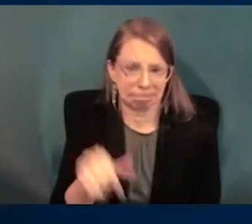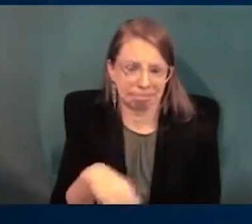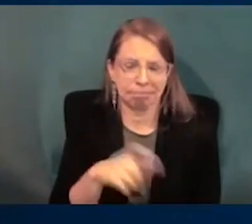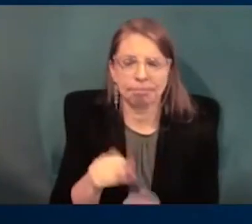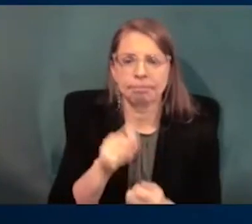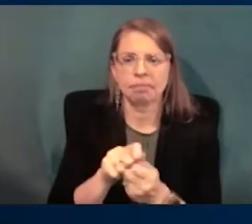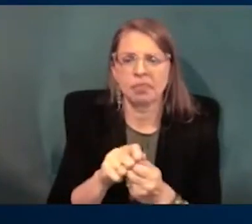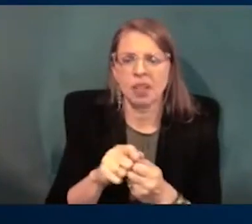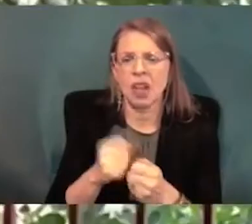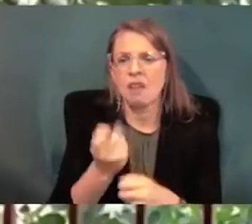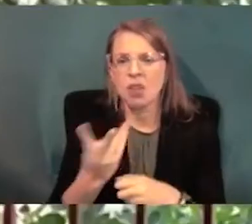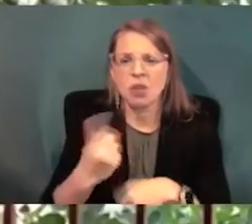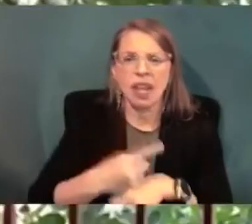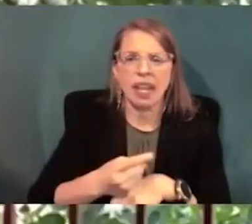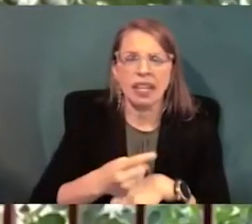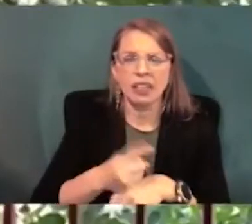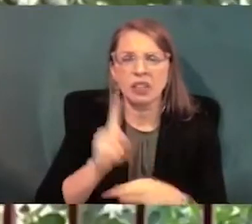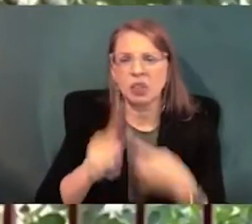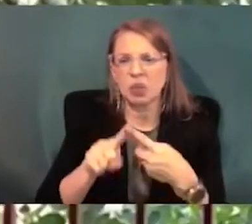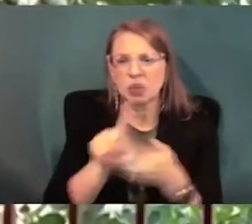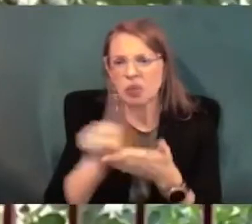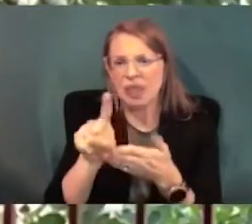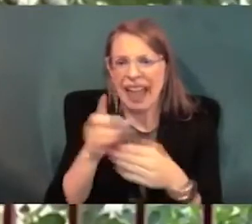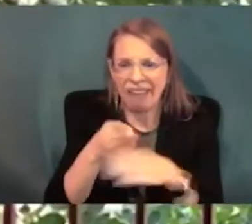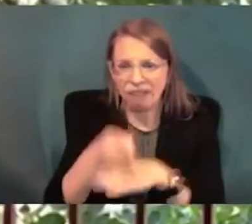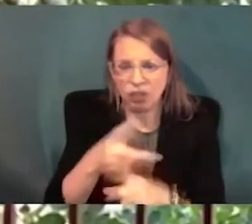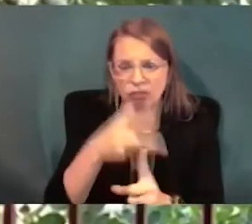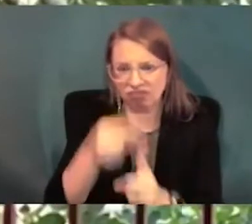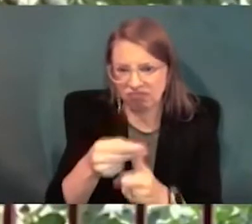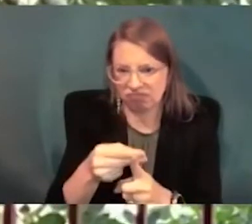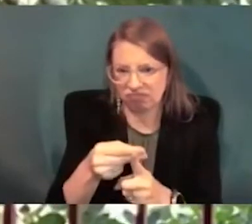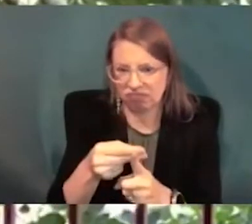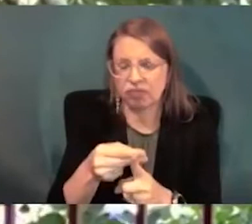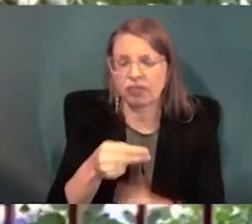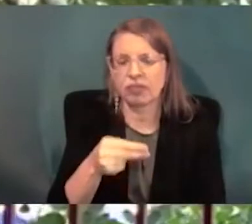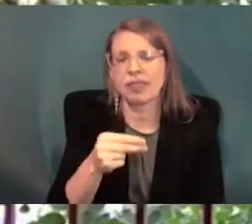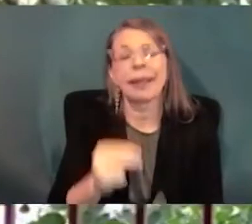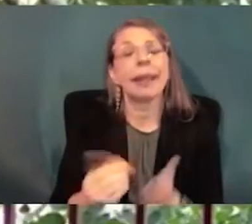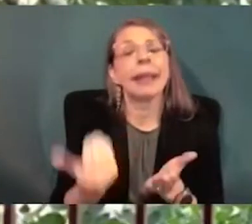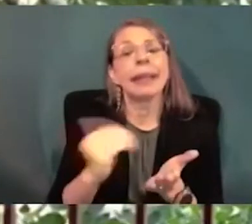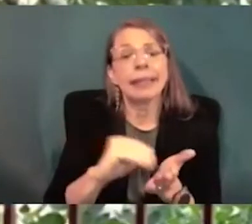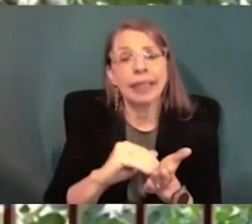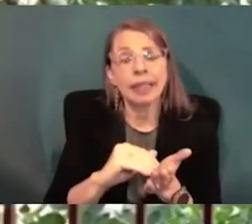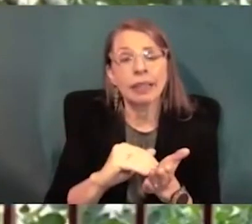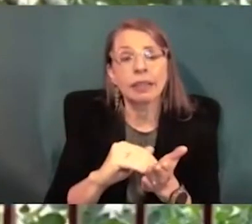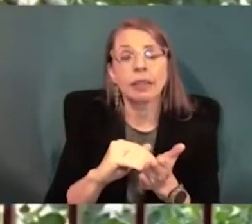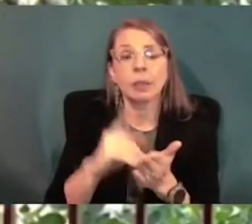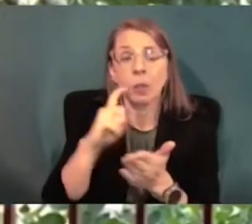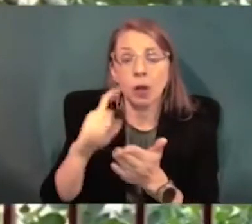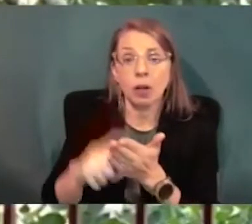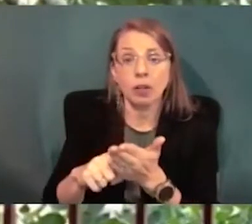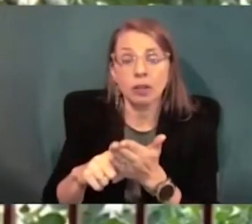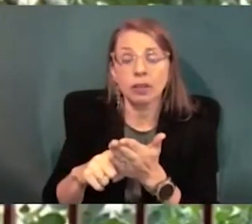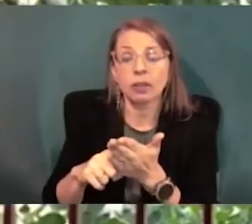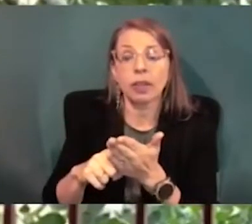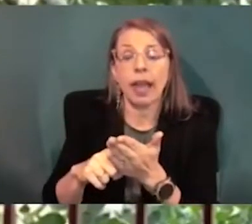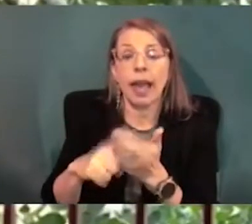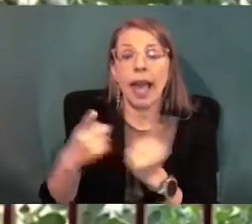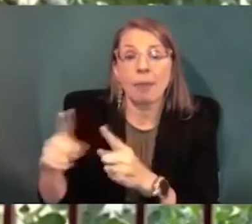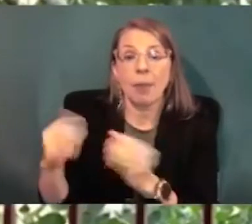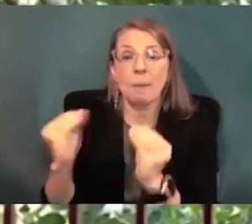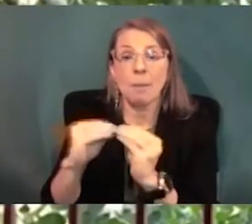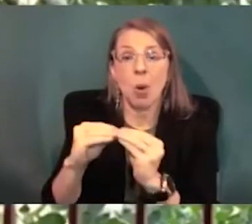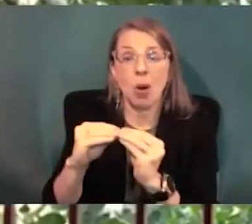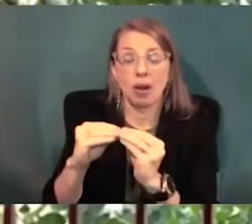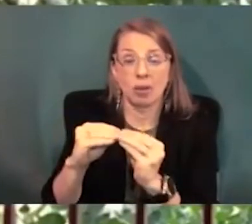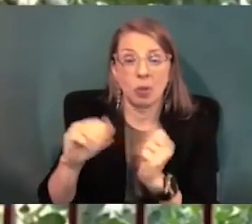days to a week or so after that, the vaccine dose. Again, I think they saw the predominance after that second dose compared to the